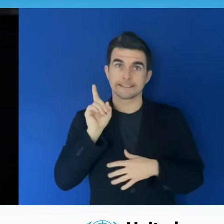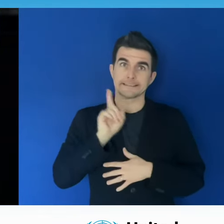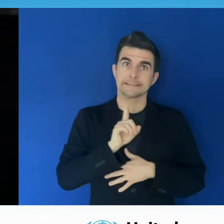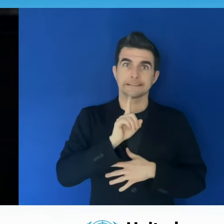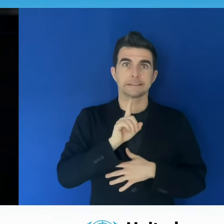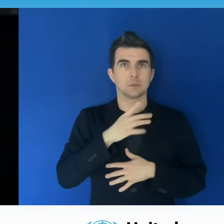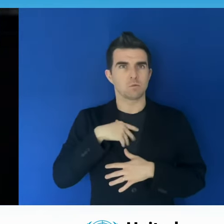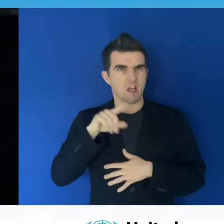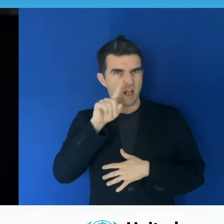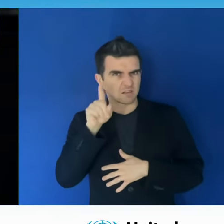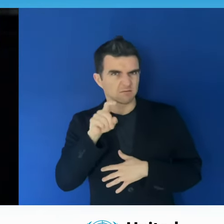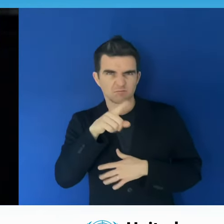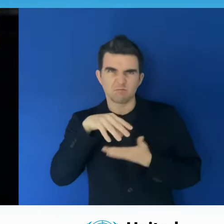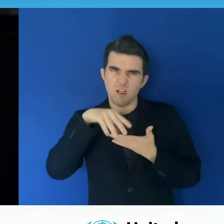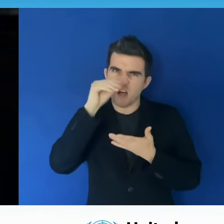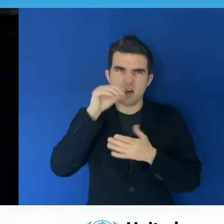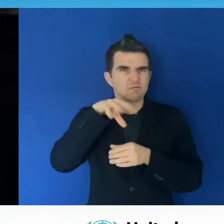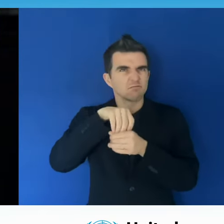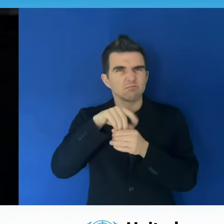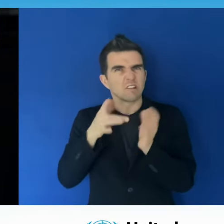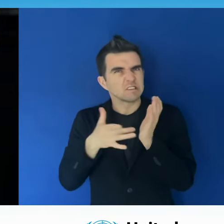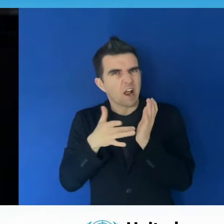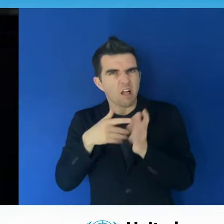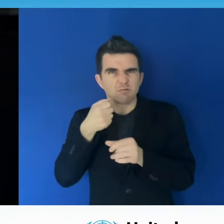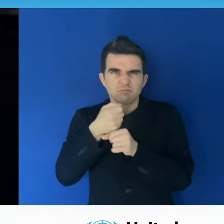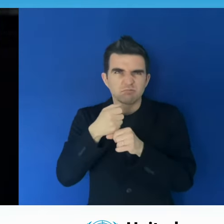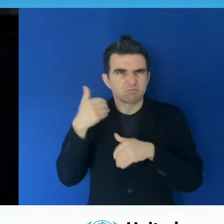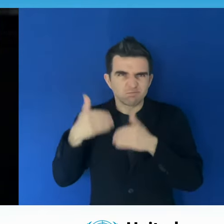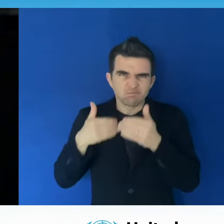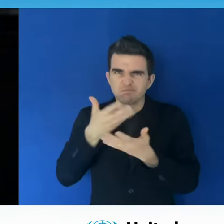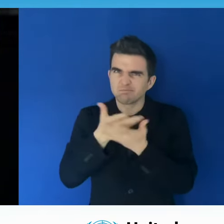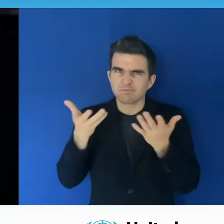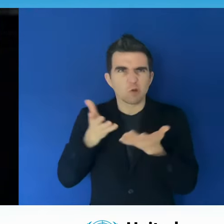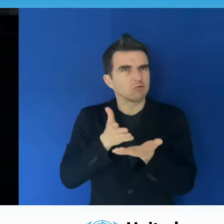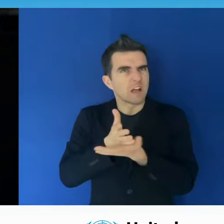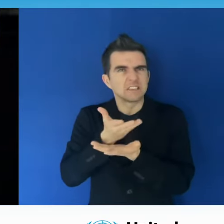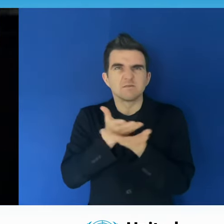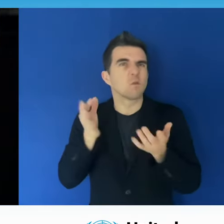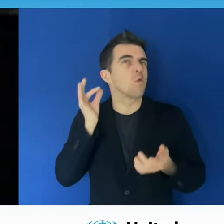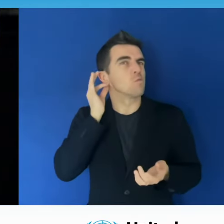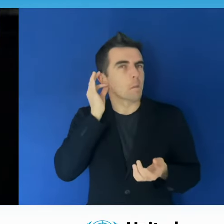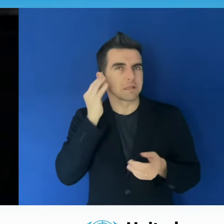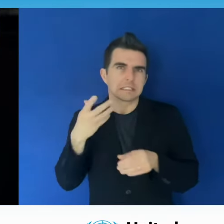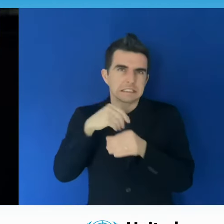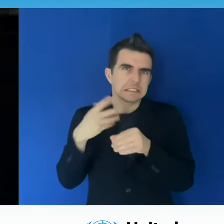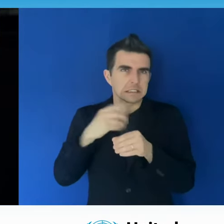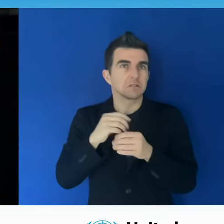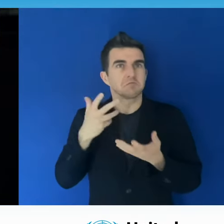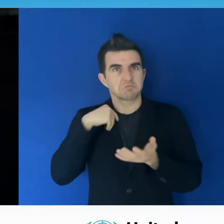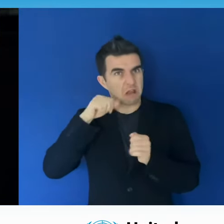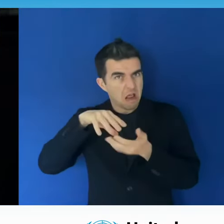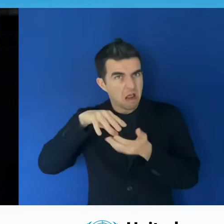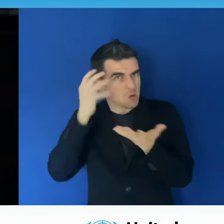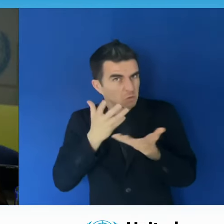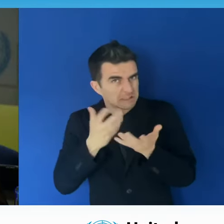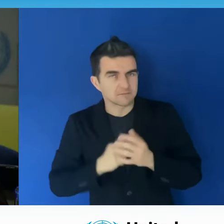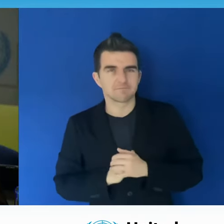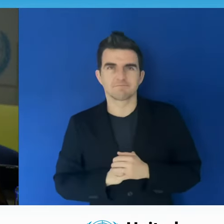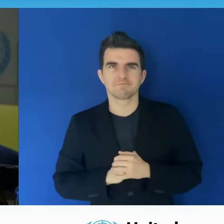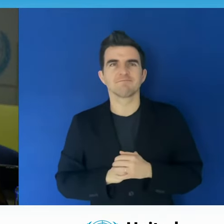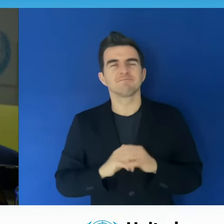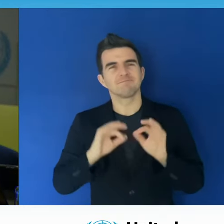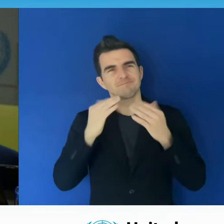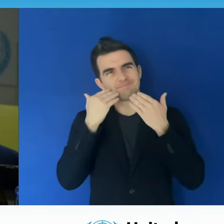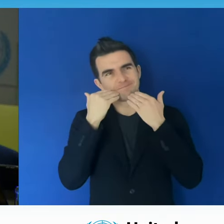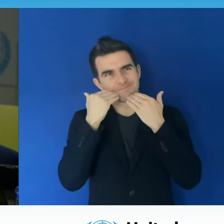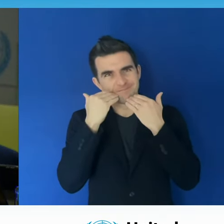sector, and what can we learn from that? Well, thank you so much, Augustine. Yes, I wanted to point out the fact that it's really amazing to see